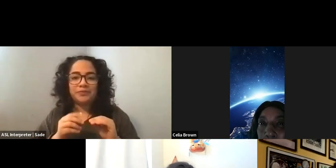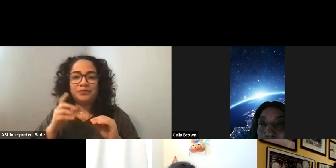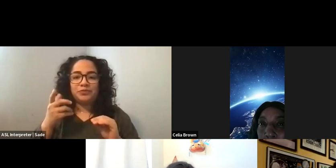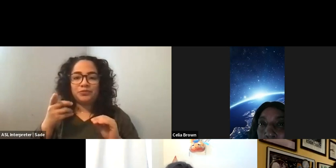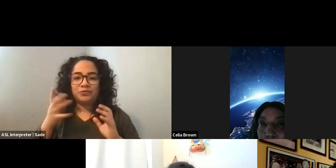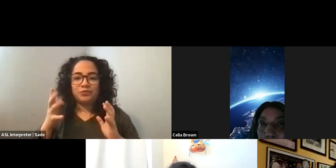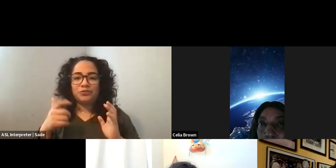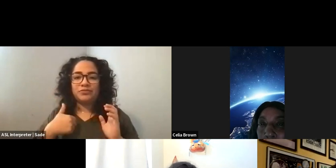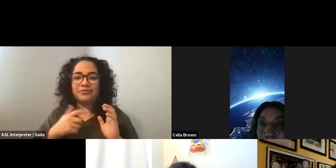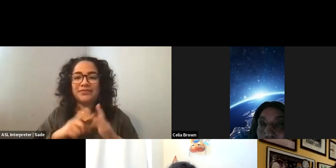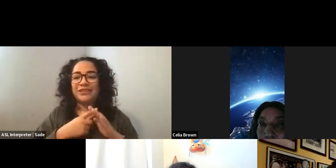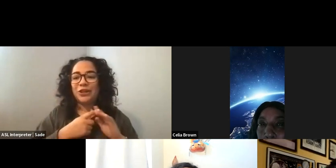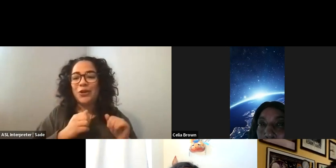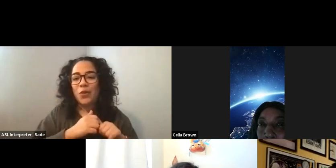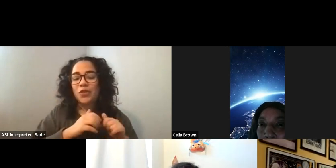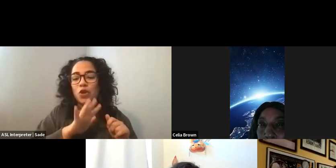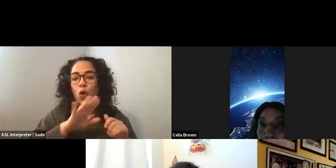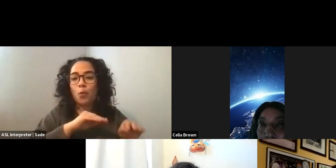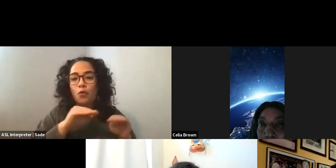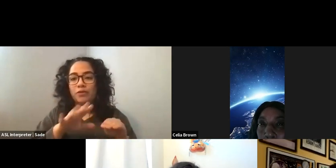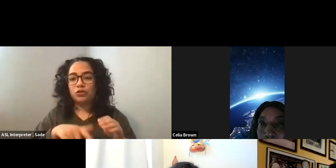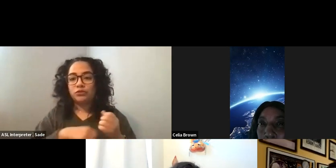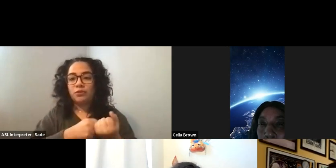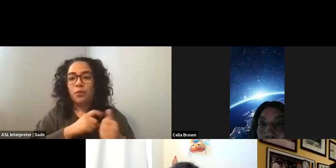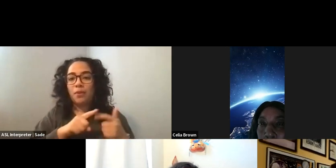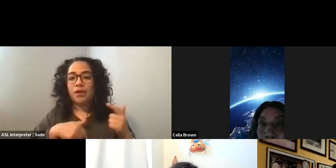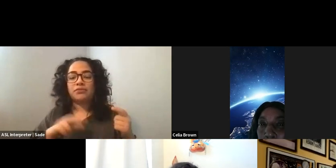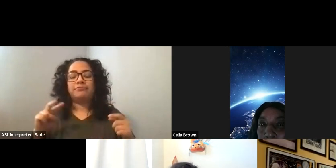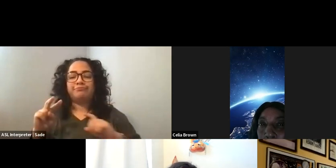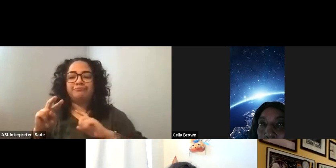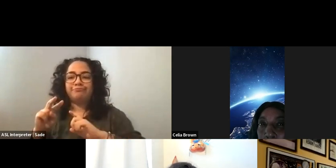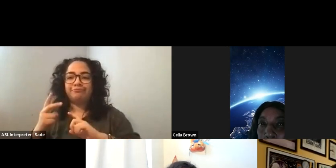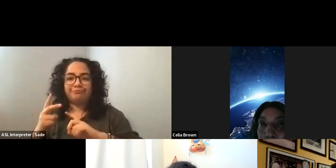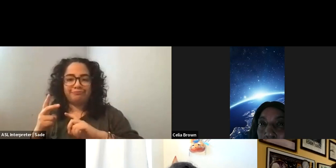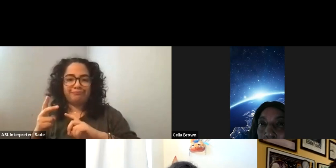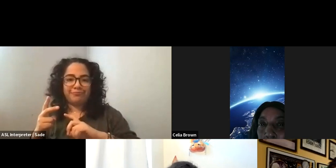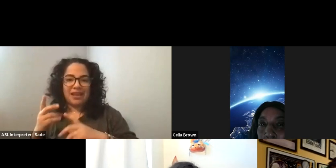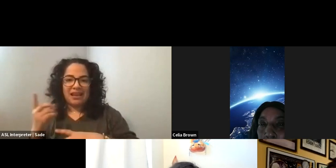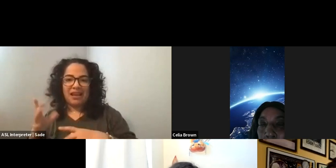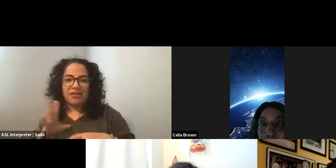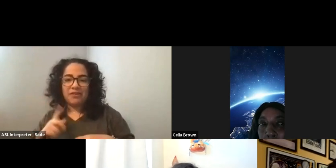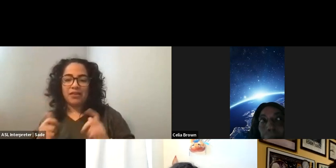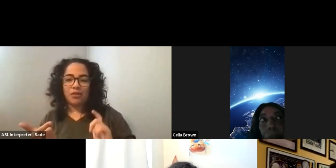movements, so maybe the second half, and I'll actually circle back to Celia maybe at the end to just engage more.